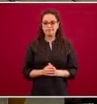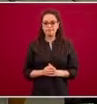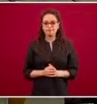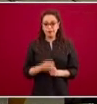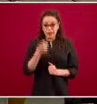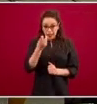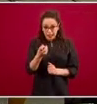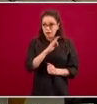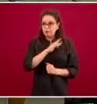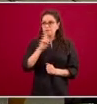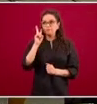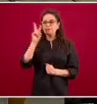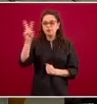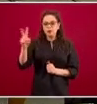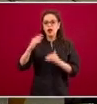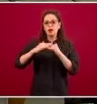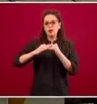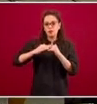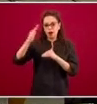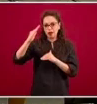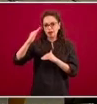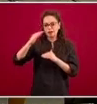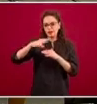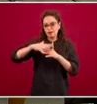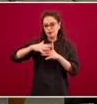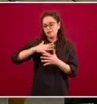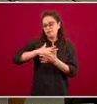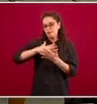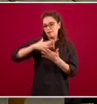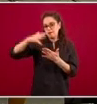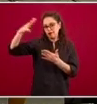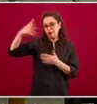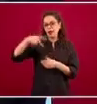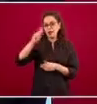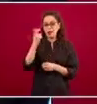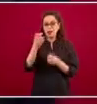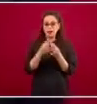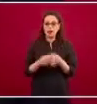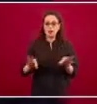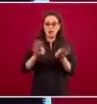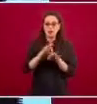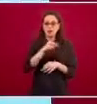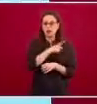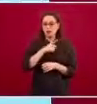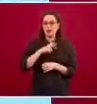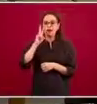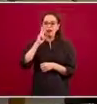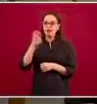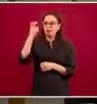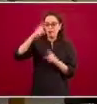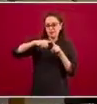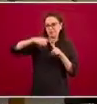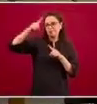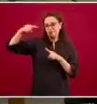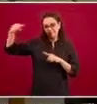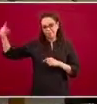are fixed recommendations for all patients who are not at risk of showing any complications. So we'll be seeing some variation